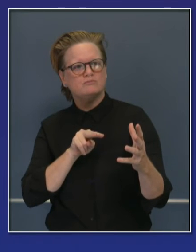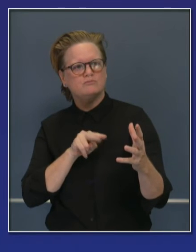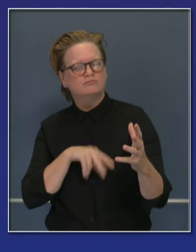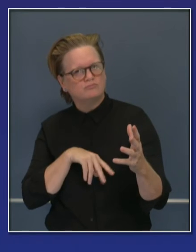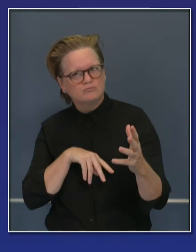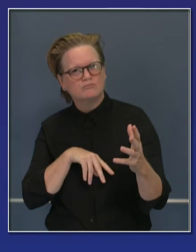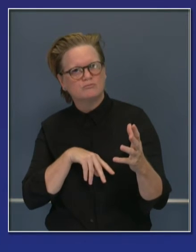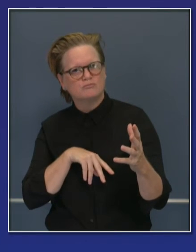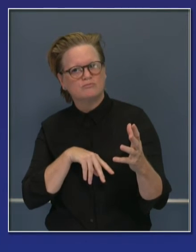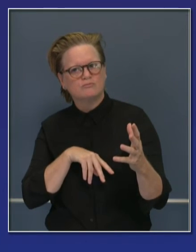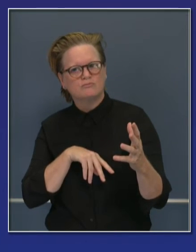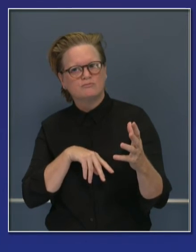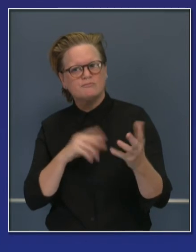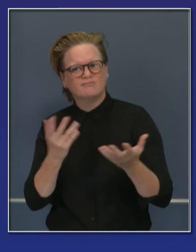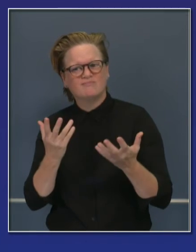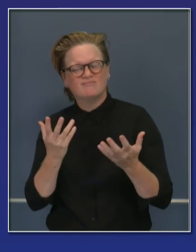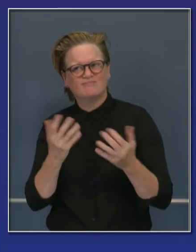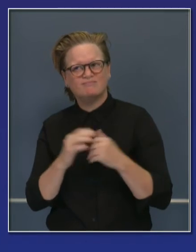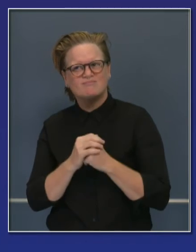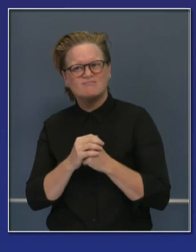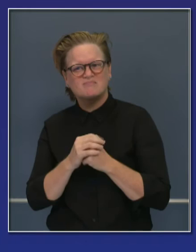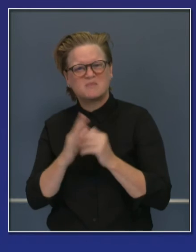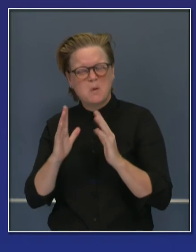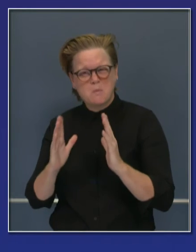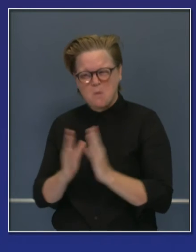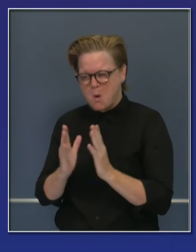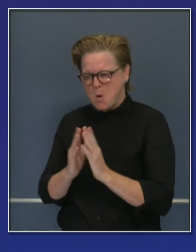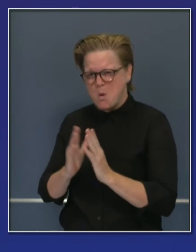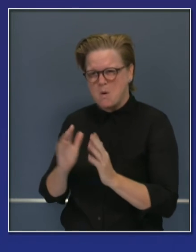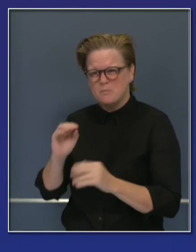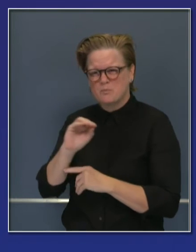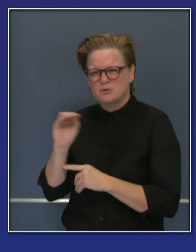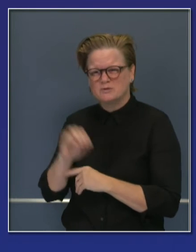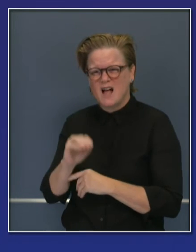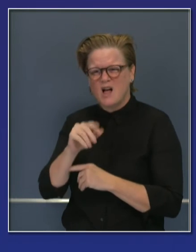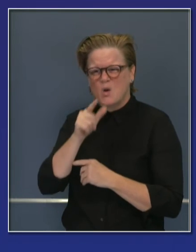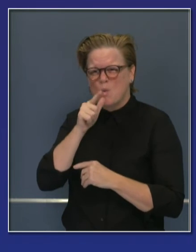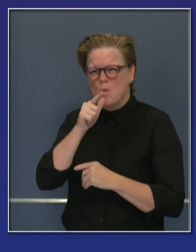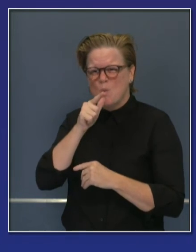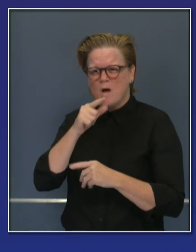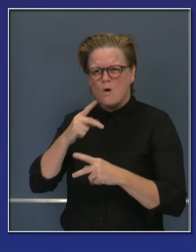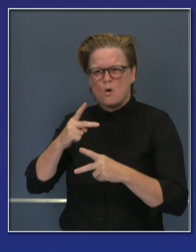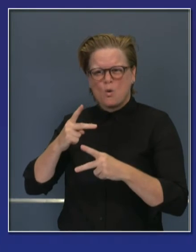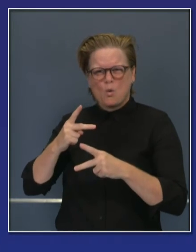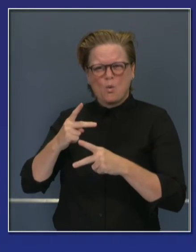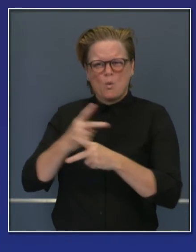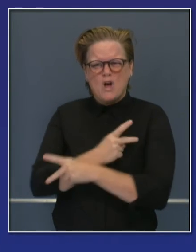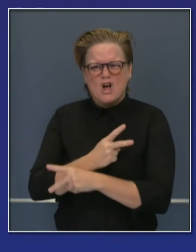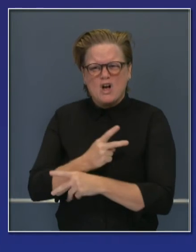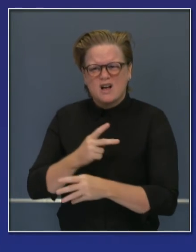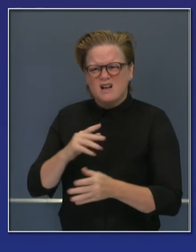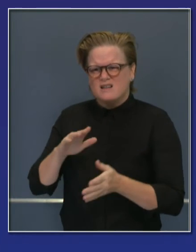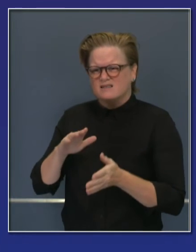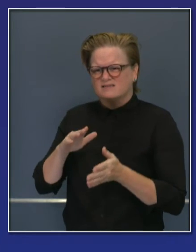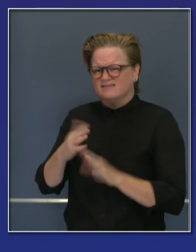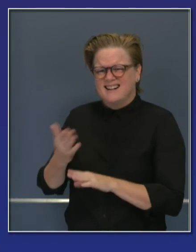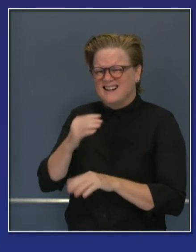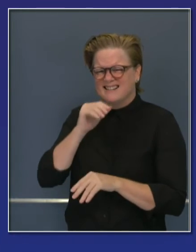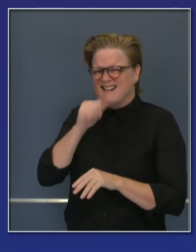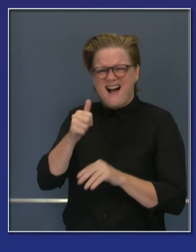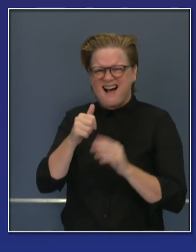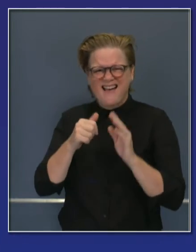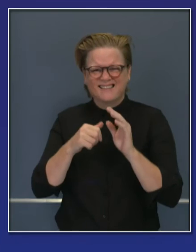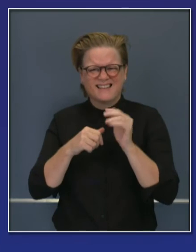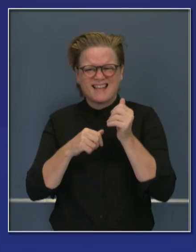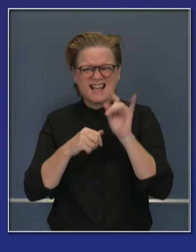7% of those who have the worst outcome in death in this state. So let me say that again, 60% of